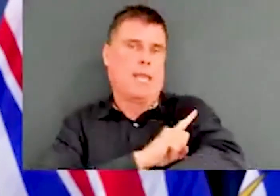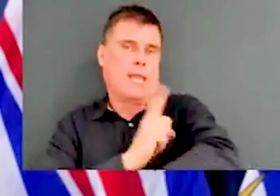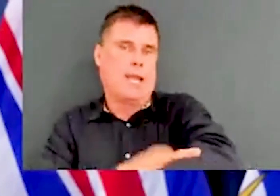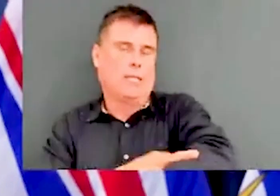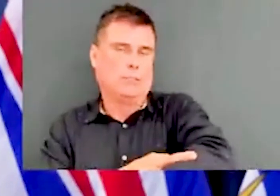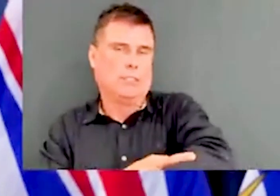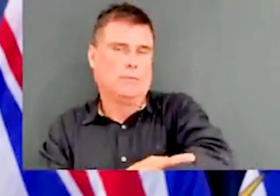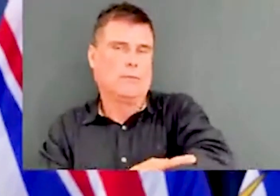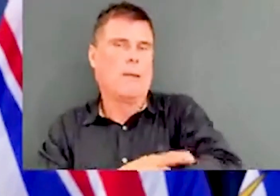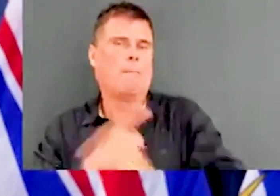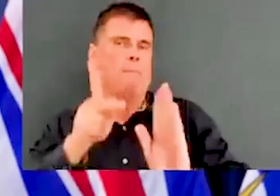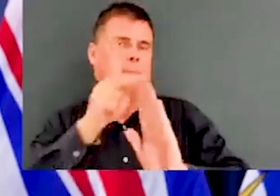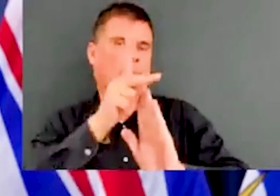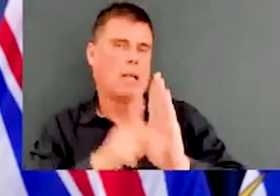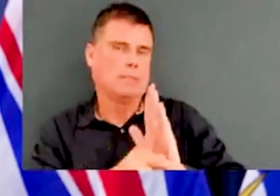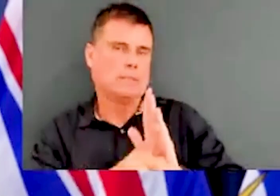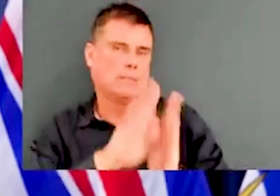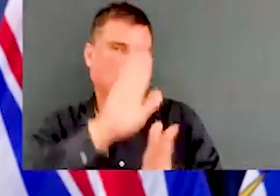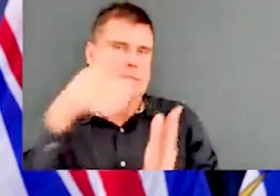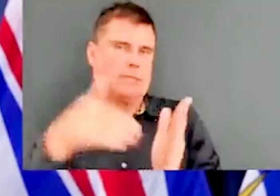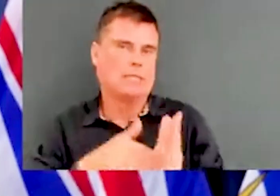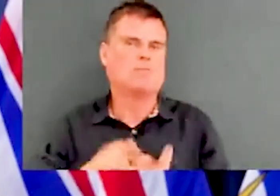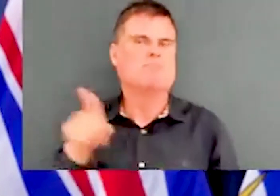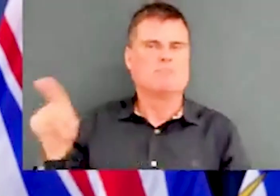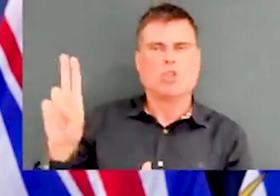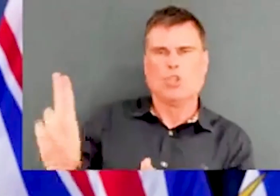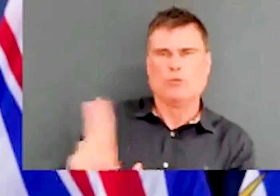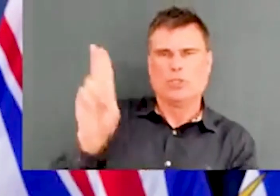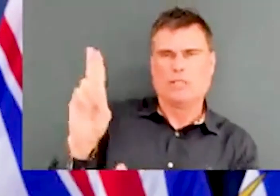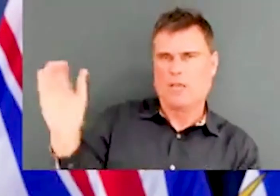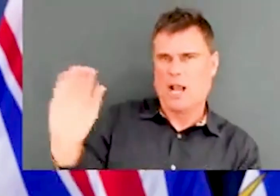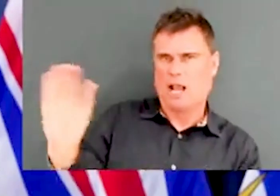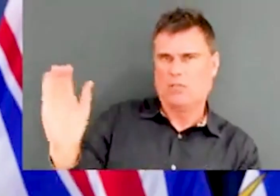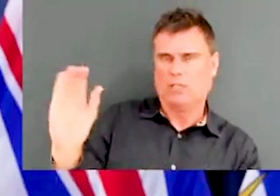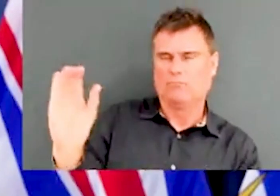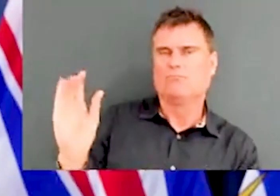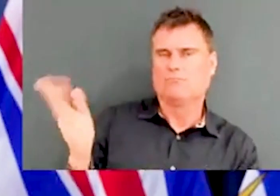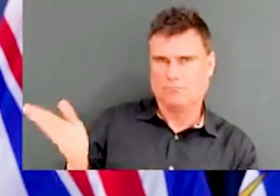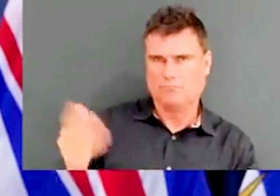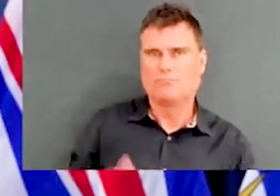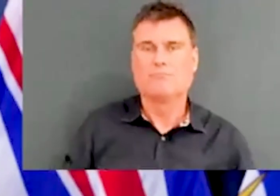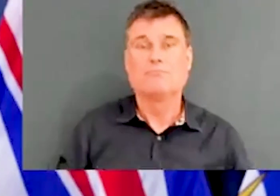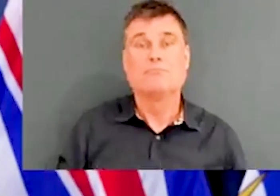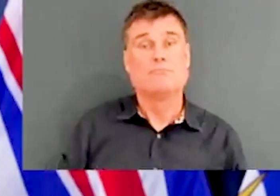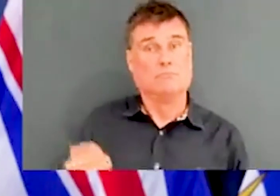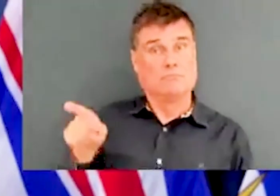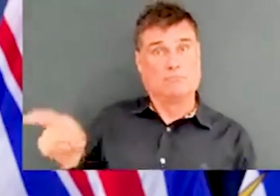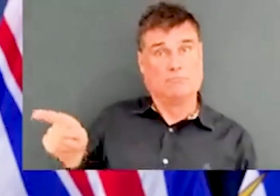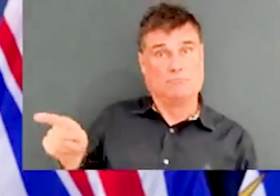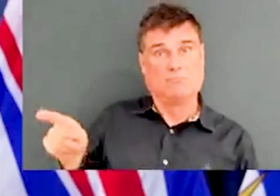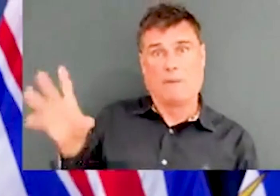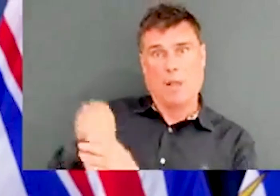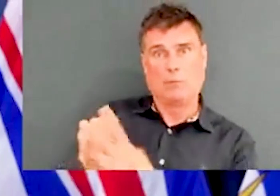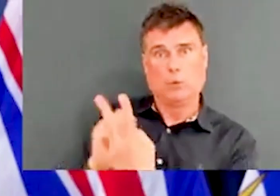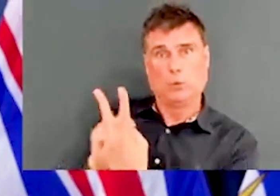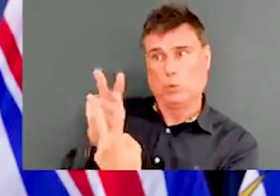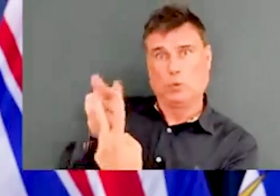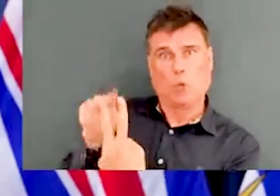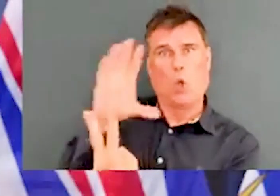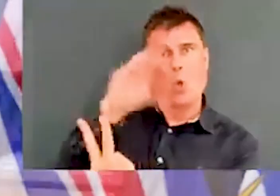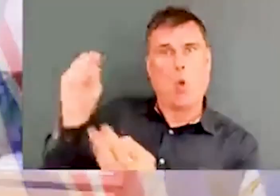one of two co-authors of the independent assessment of the current system. So I'll turn it over to Dr. Winter.